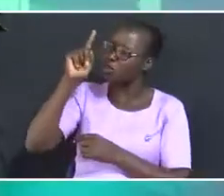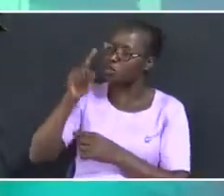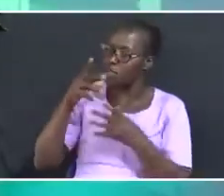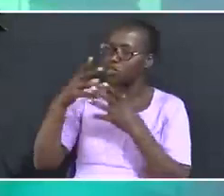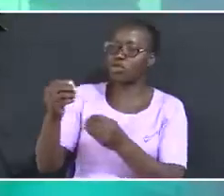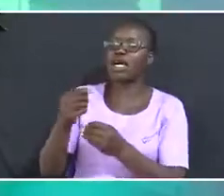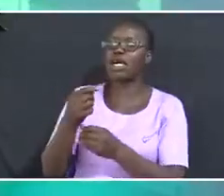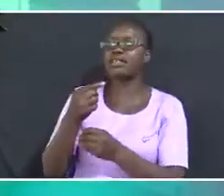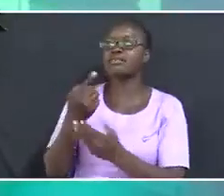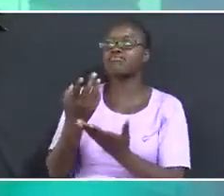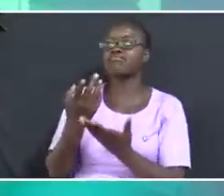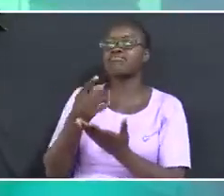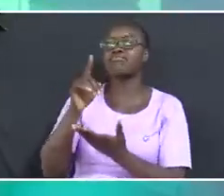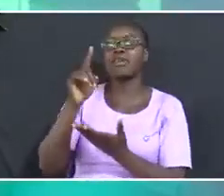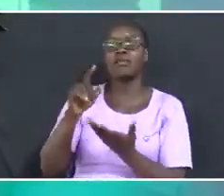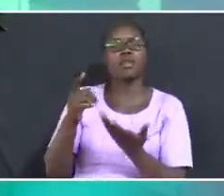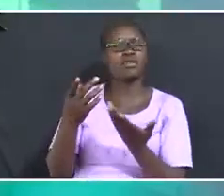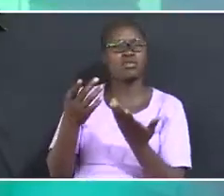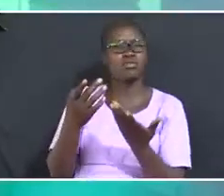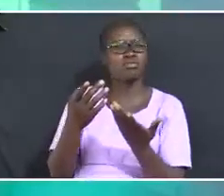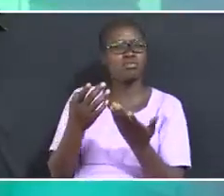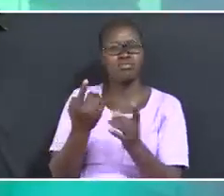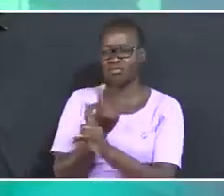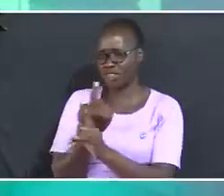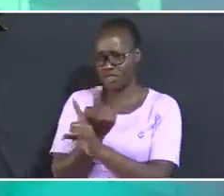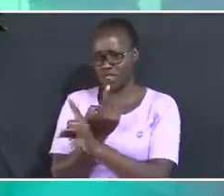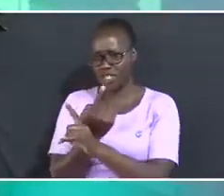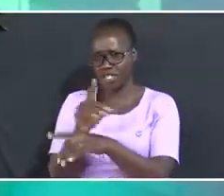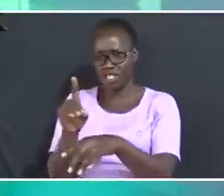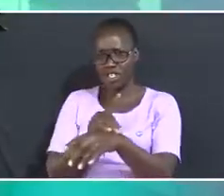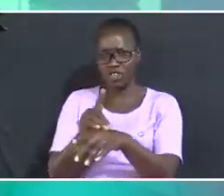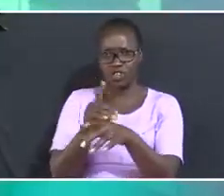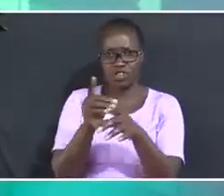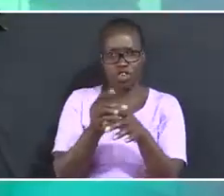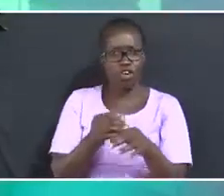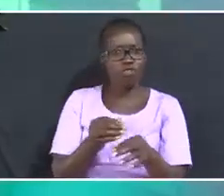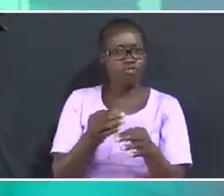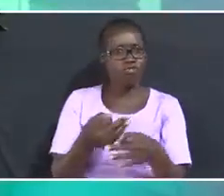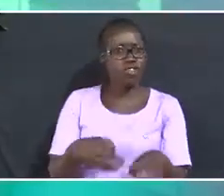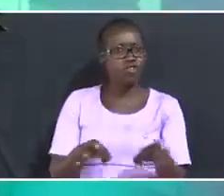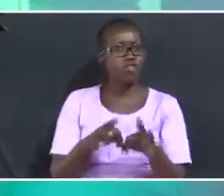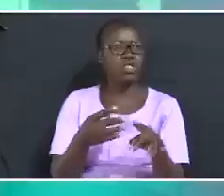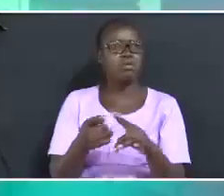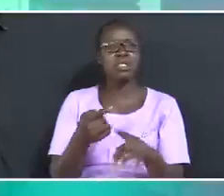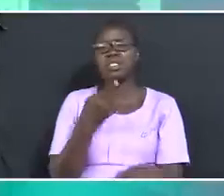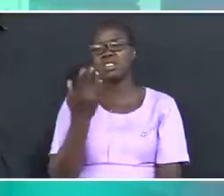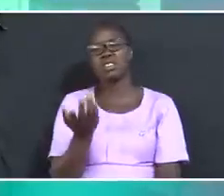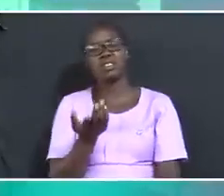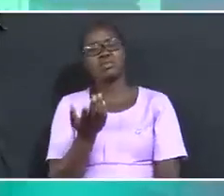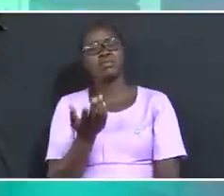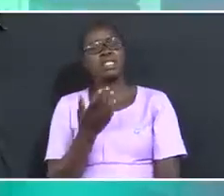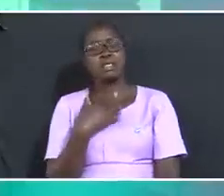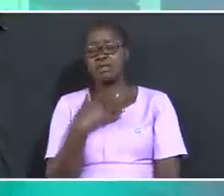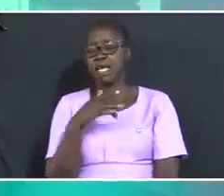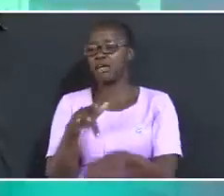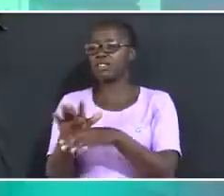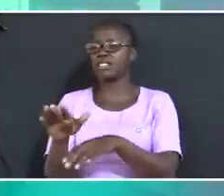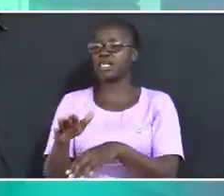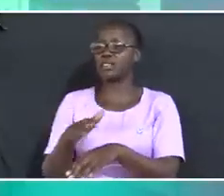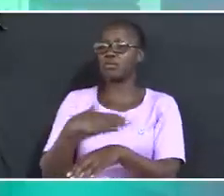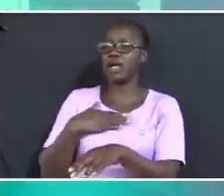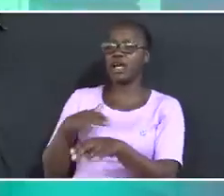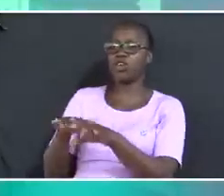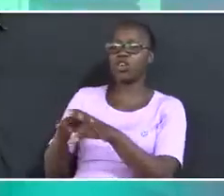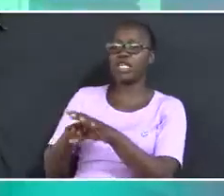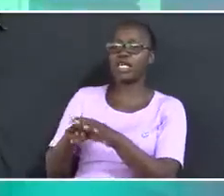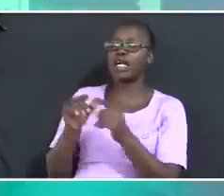and attend to the various duties of the field. But he told me I will send my colleague and